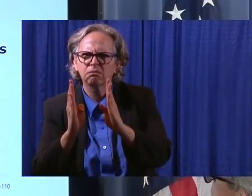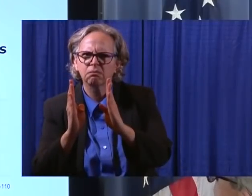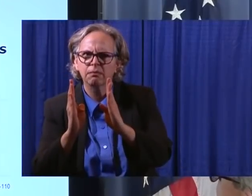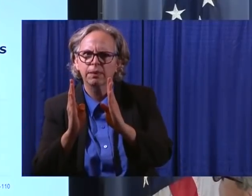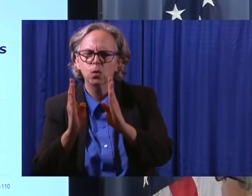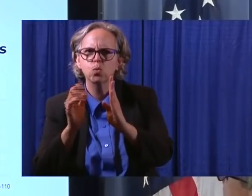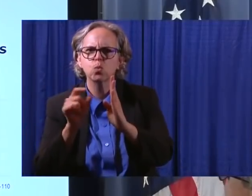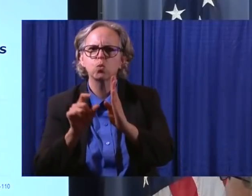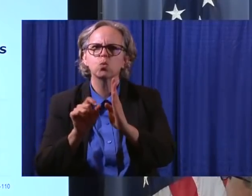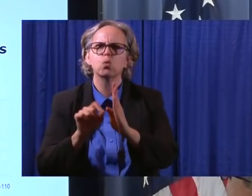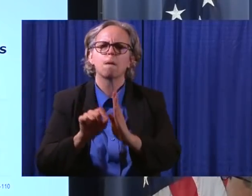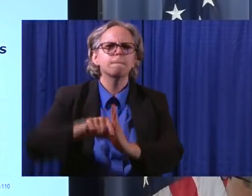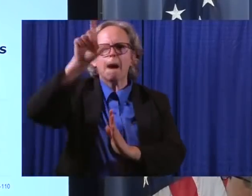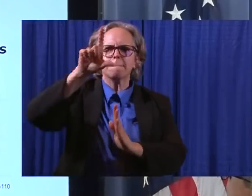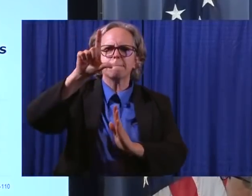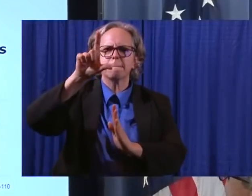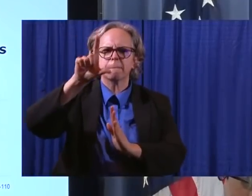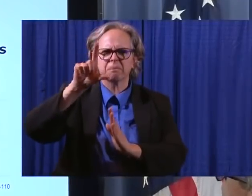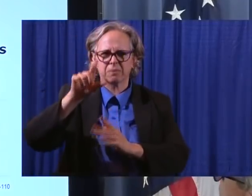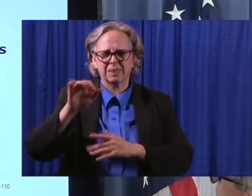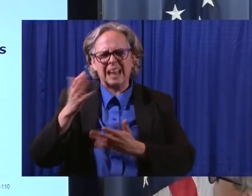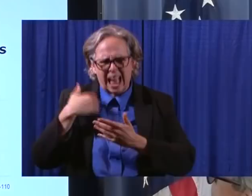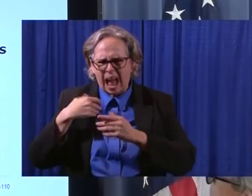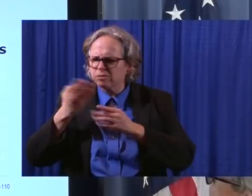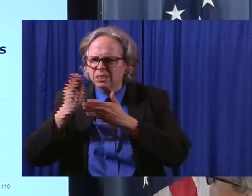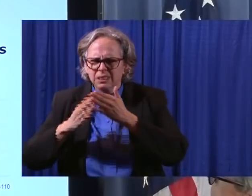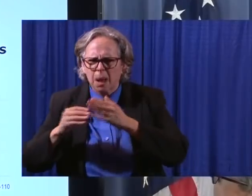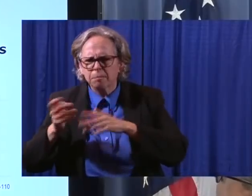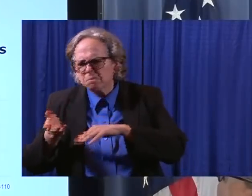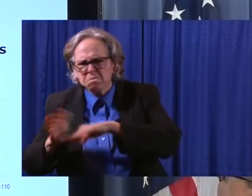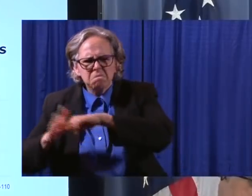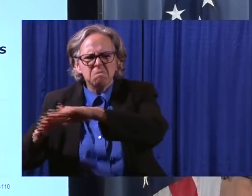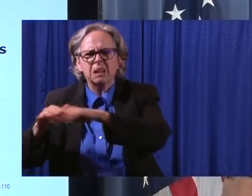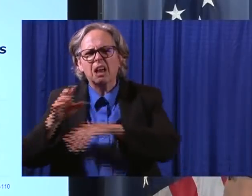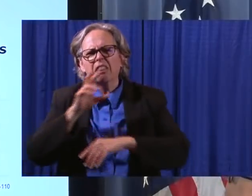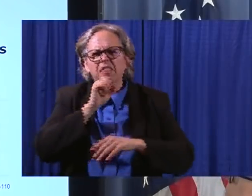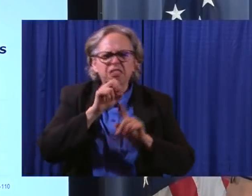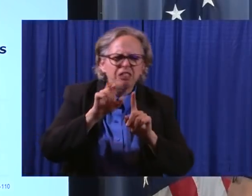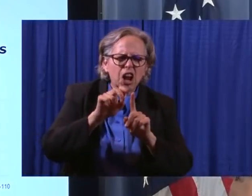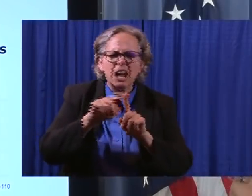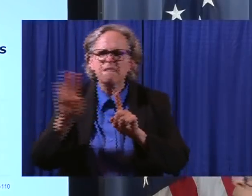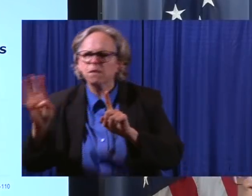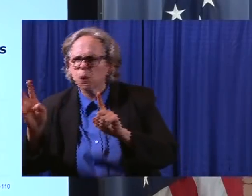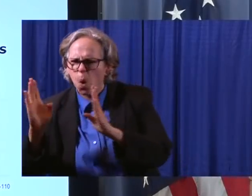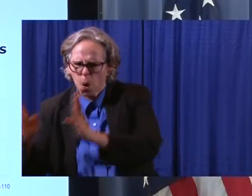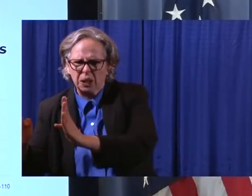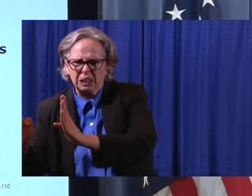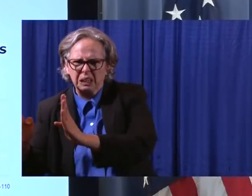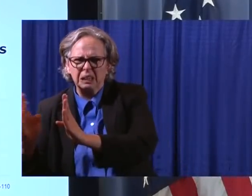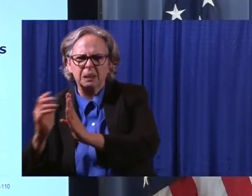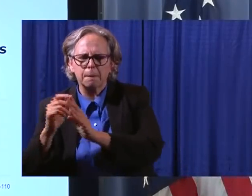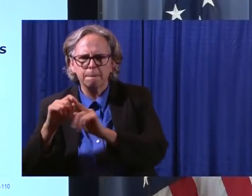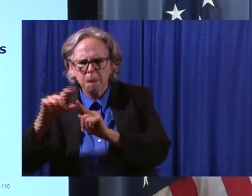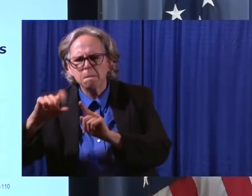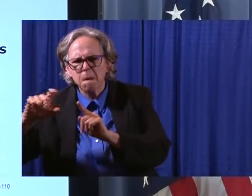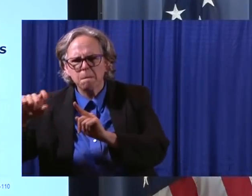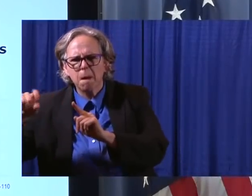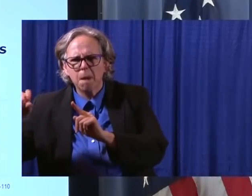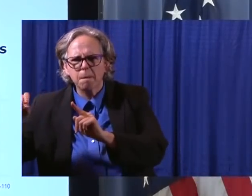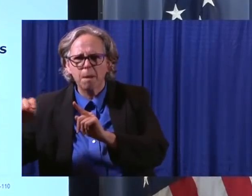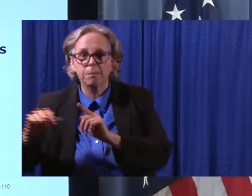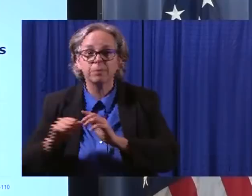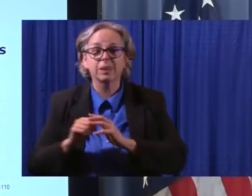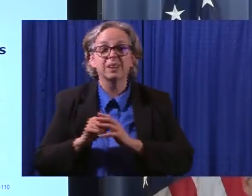group of 30 to 40. We've clearly seen a shift in terms of younger people who really are driving